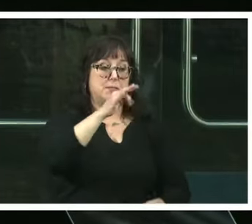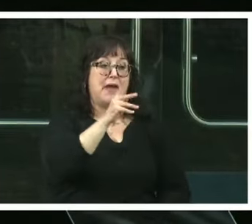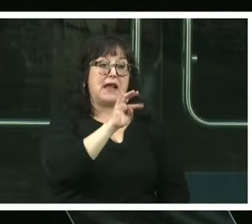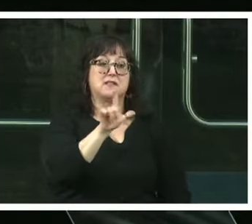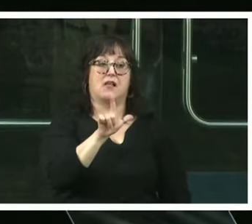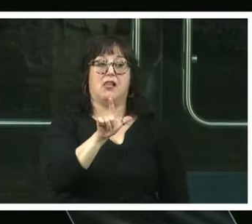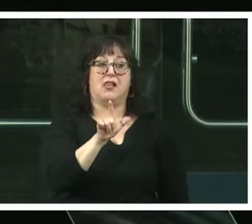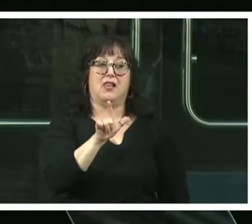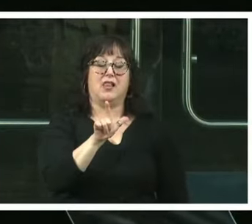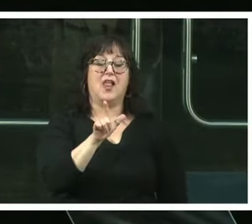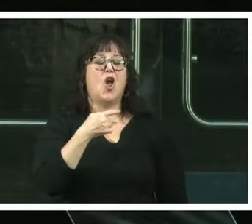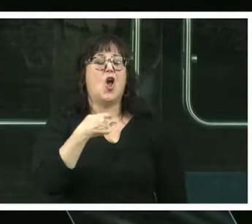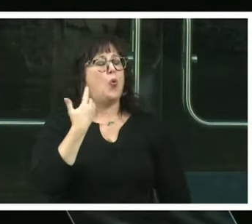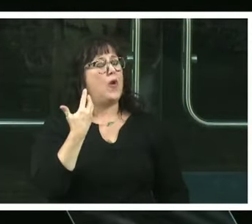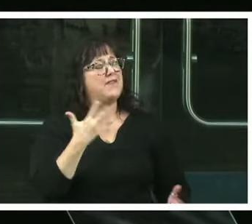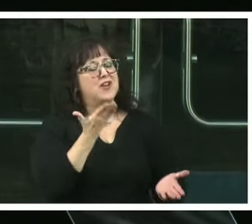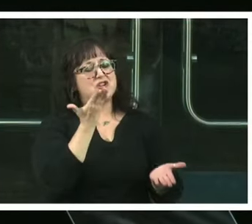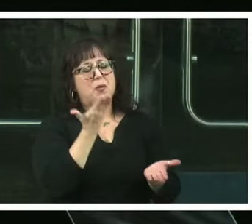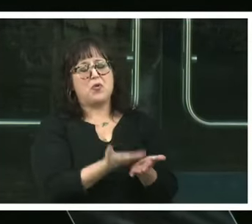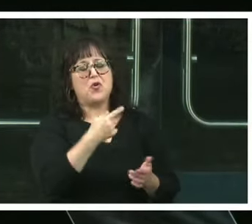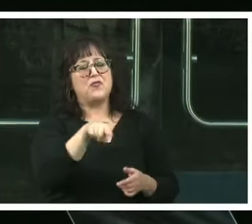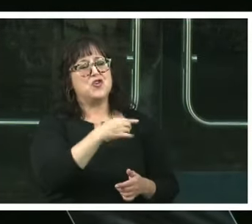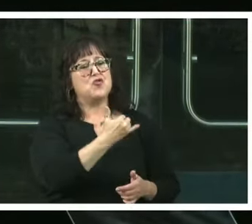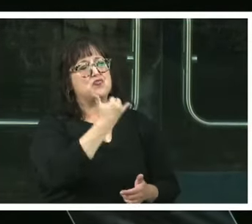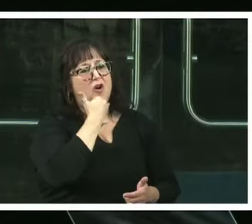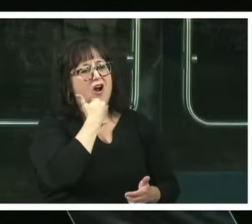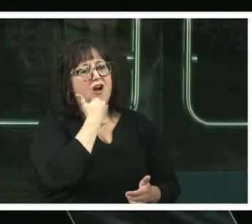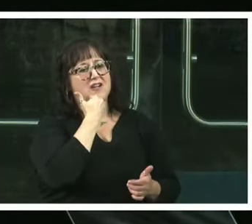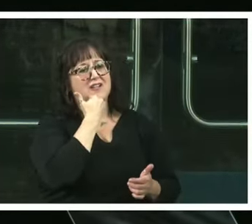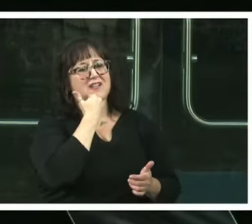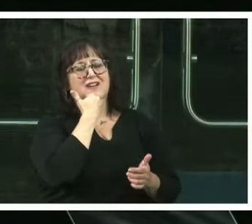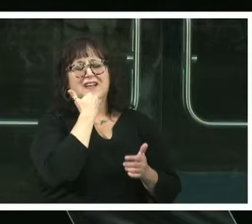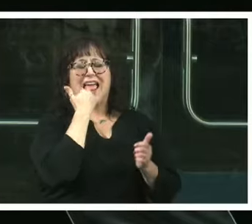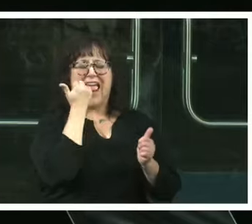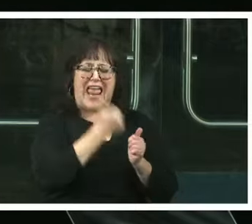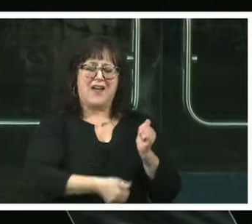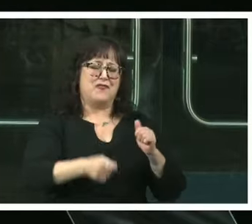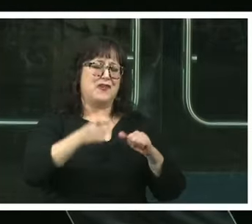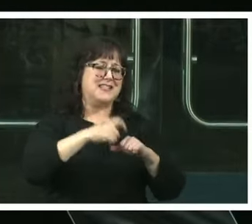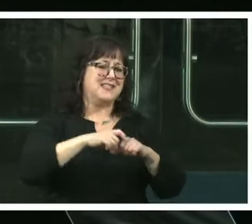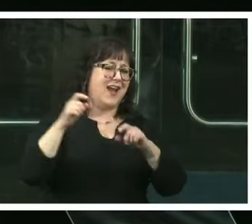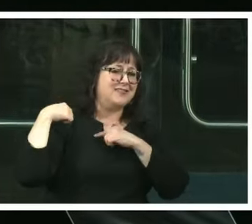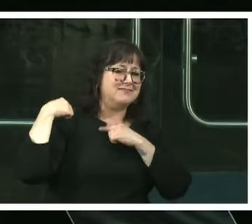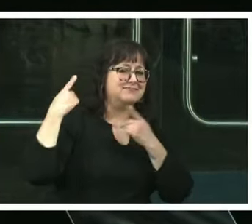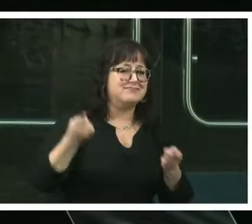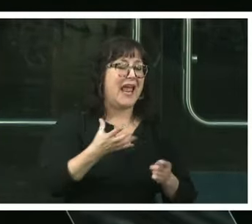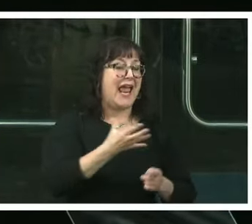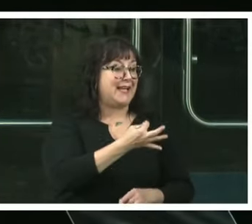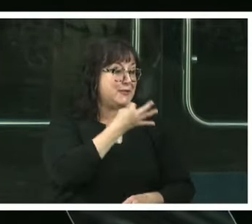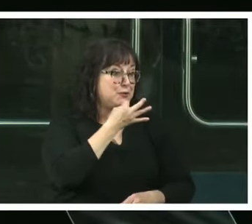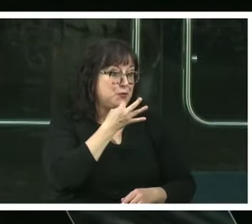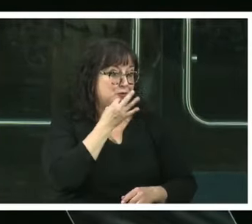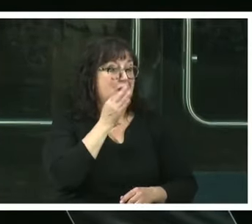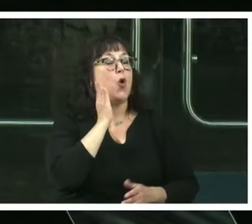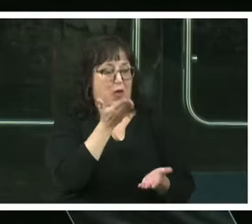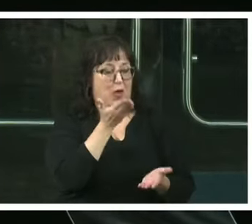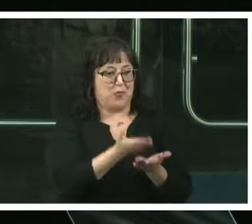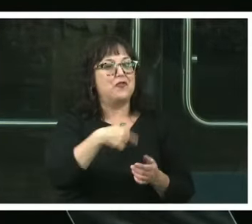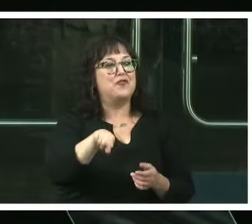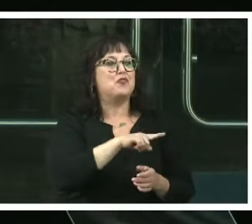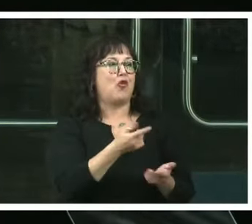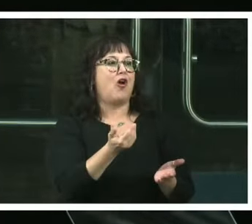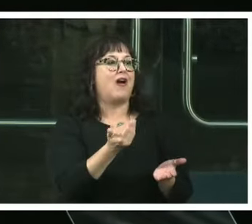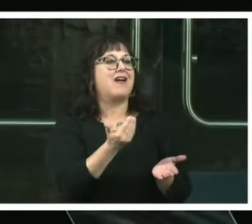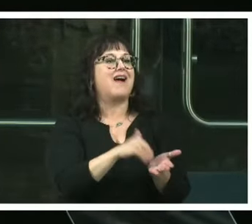Because we have proved you wrong every time before, and soon we will again. It's what we do. We